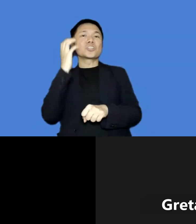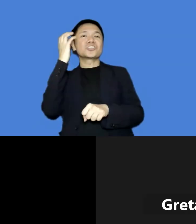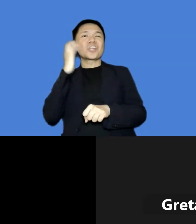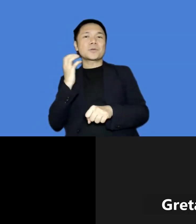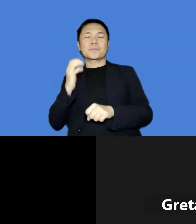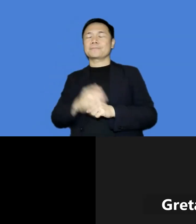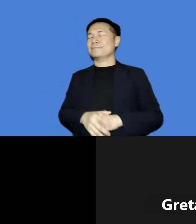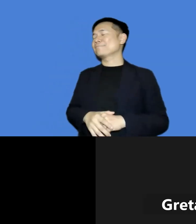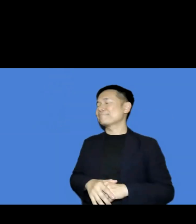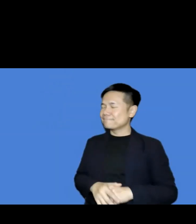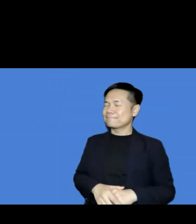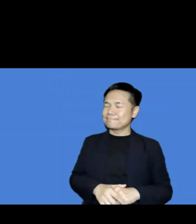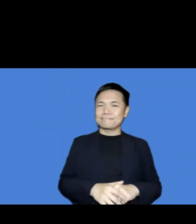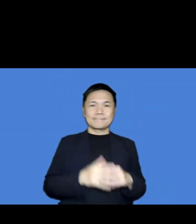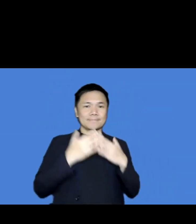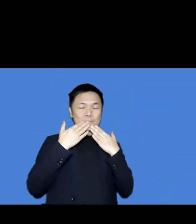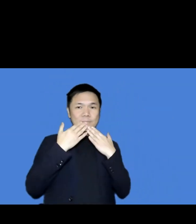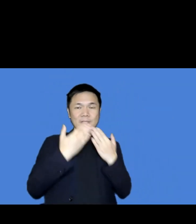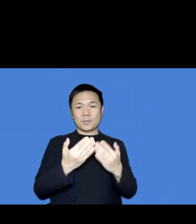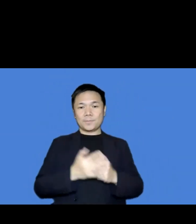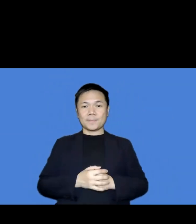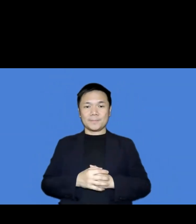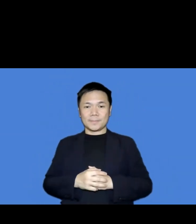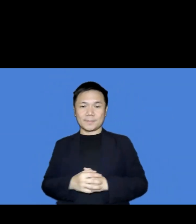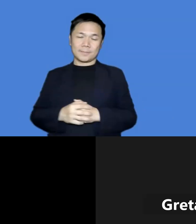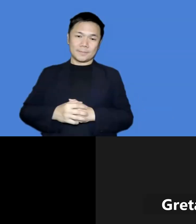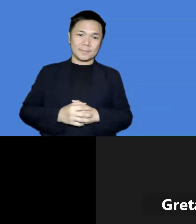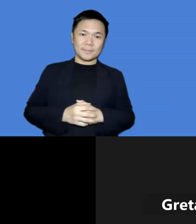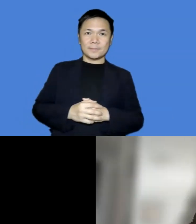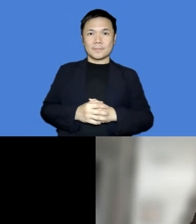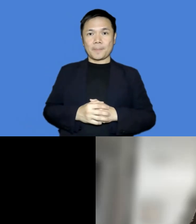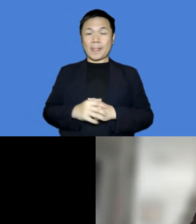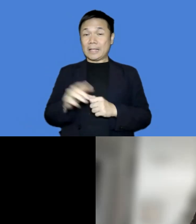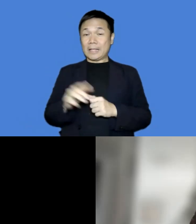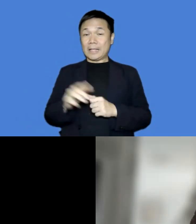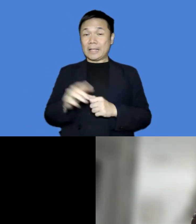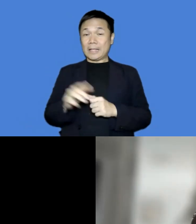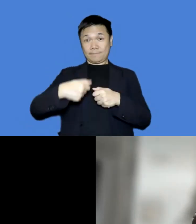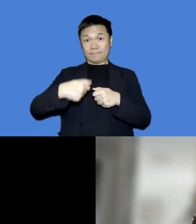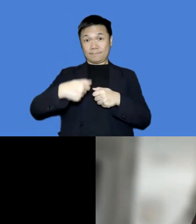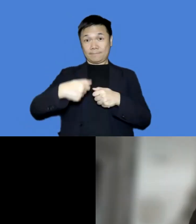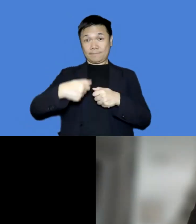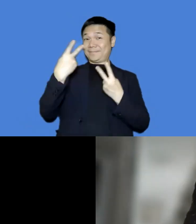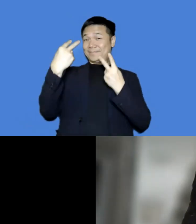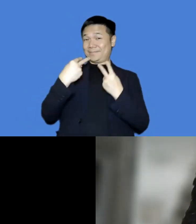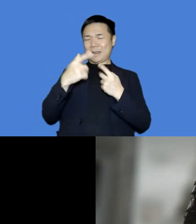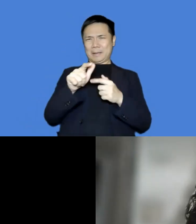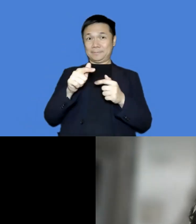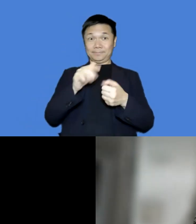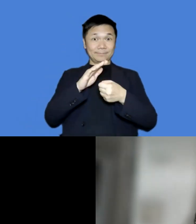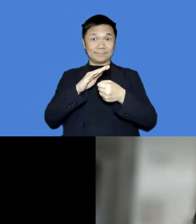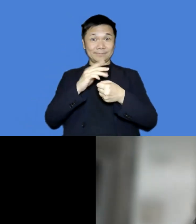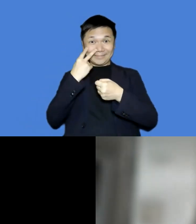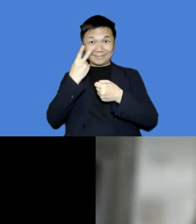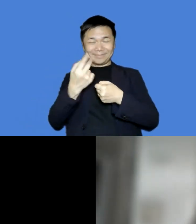Thank you so much, Gayatri. I'm trying to start my video and I'm having issues. Here you go. Thank you